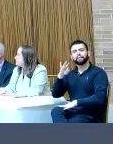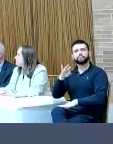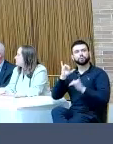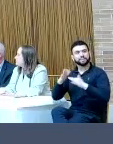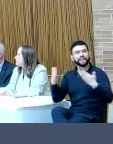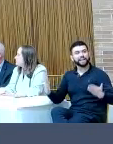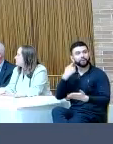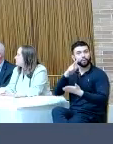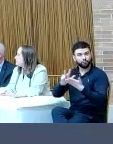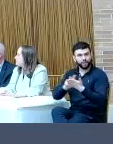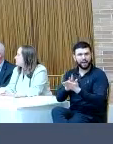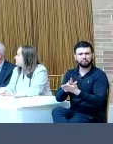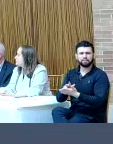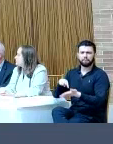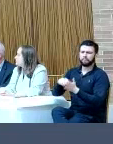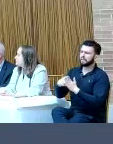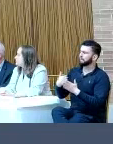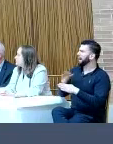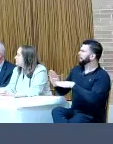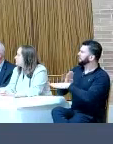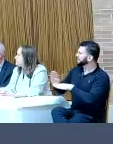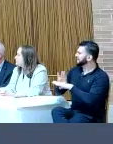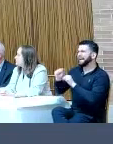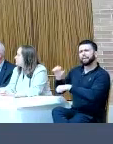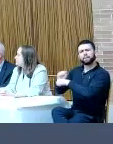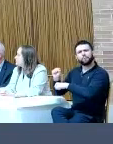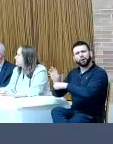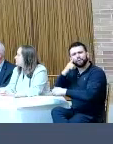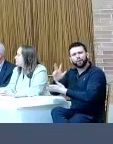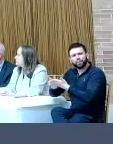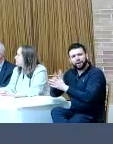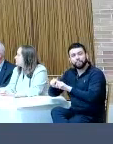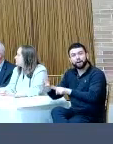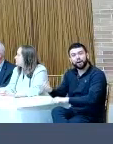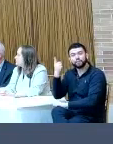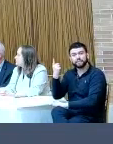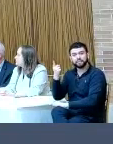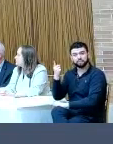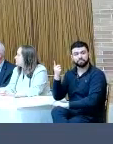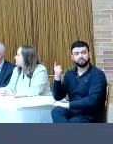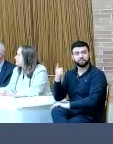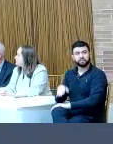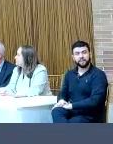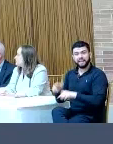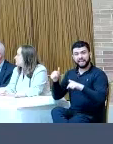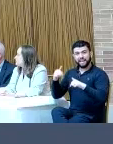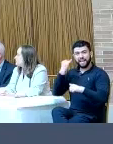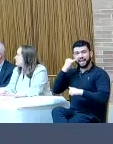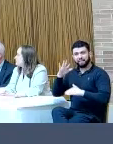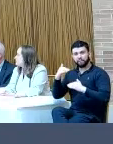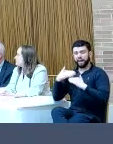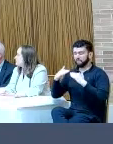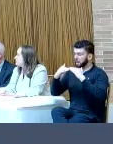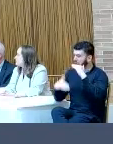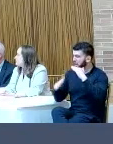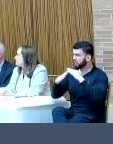must understand what fair housing the results that if you don't have fair housing it affects your city